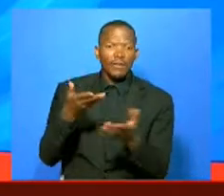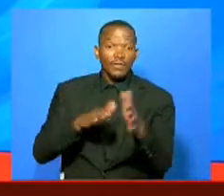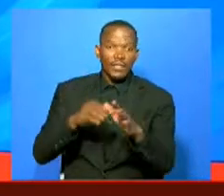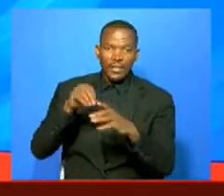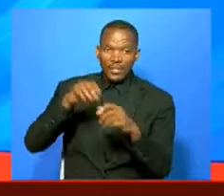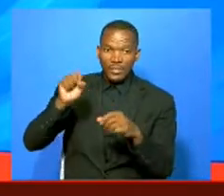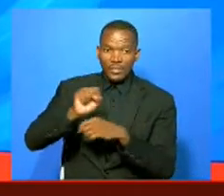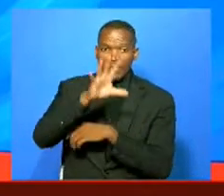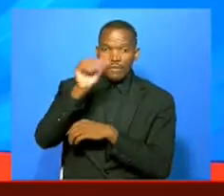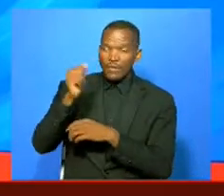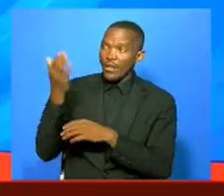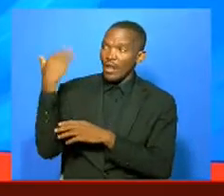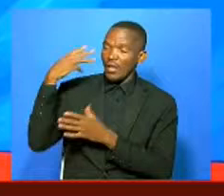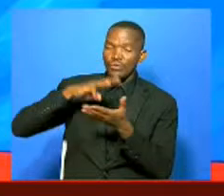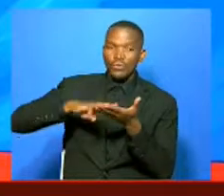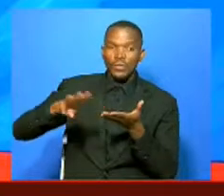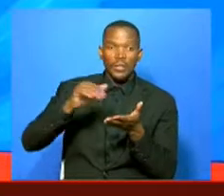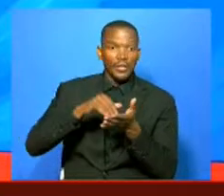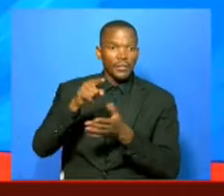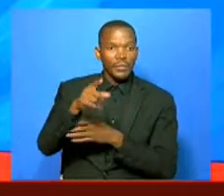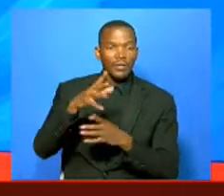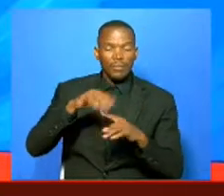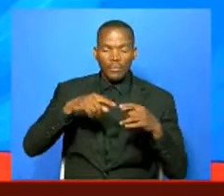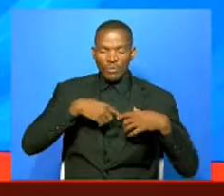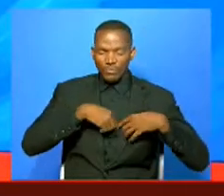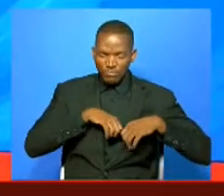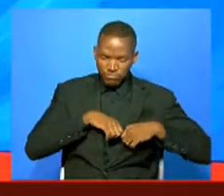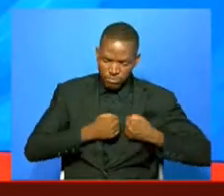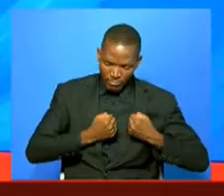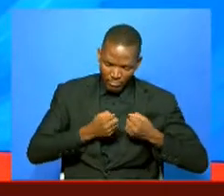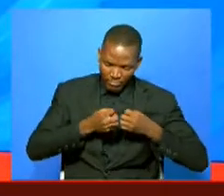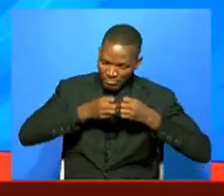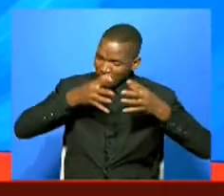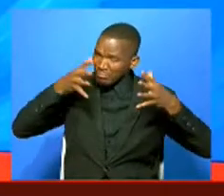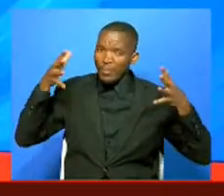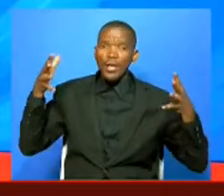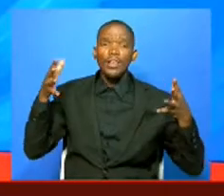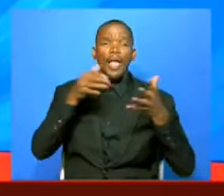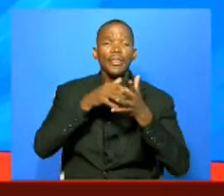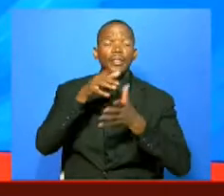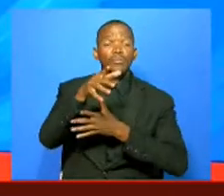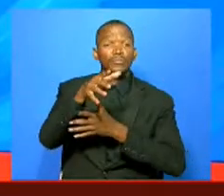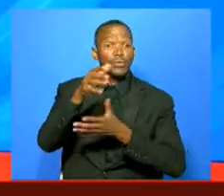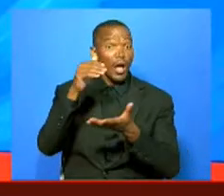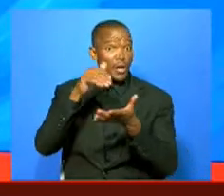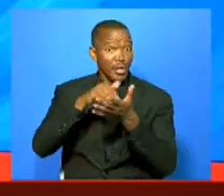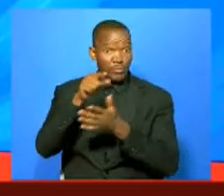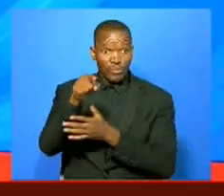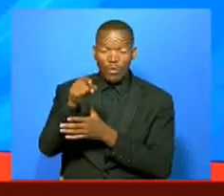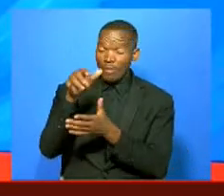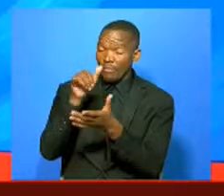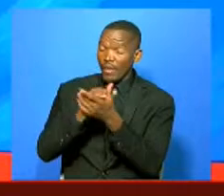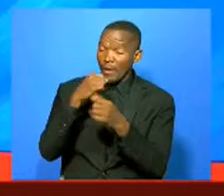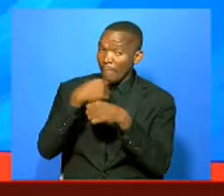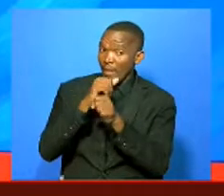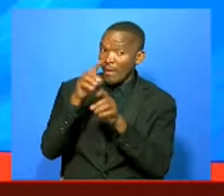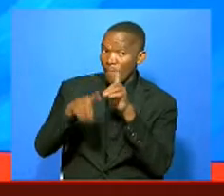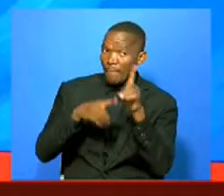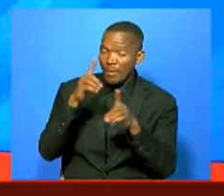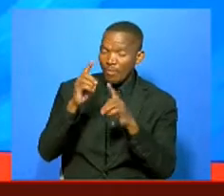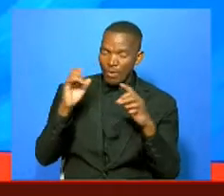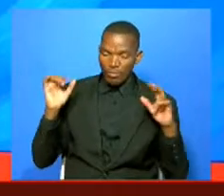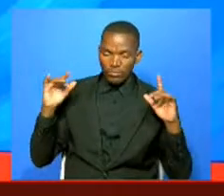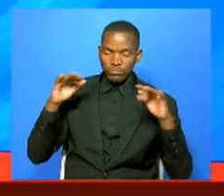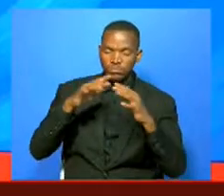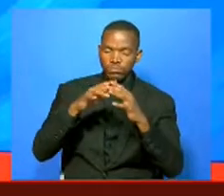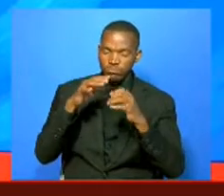lefatsheng la Aforika Borwa mo bekeng e e fetileng e garotse dipeelo tsa bontsi mo lefatsheng mme setlama setšhaba go kopa